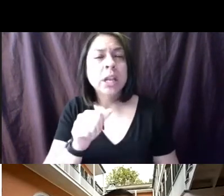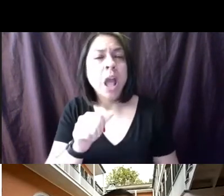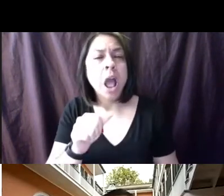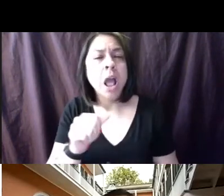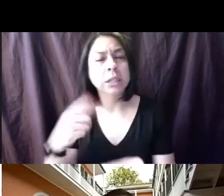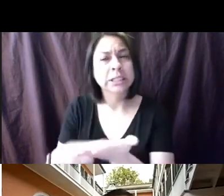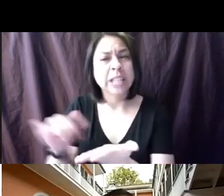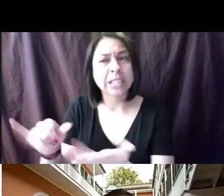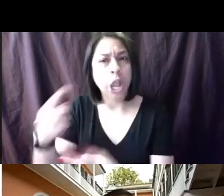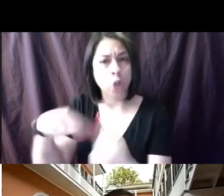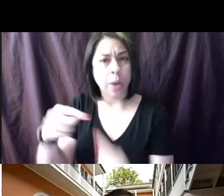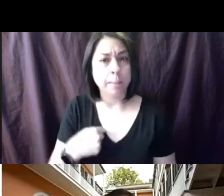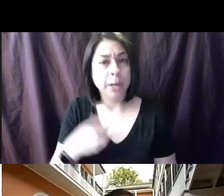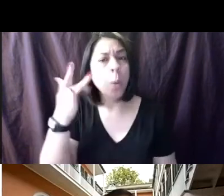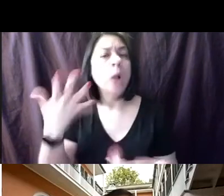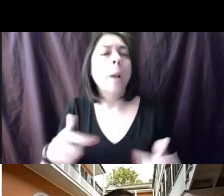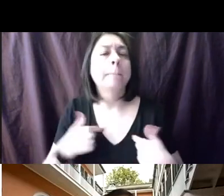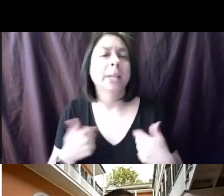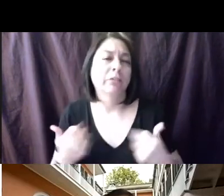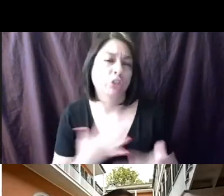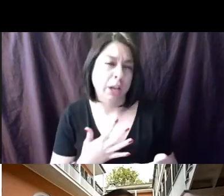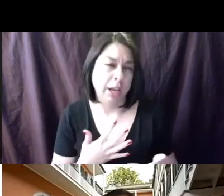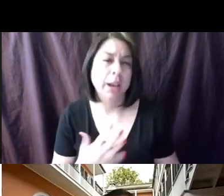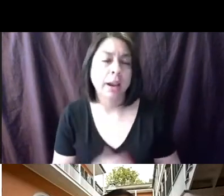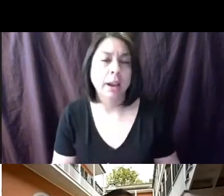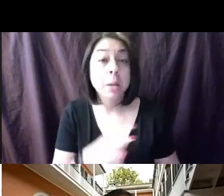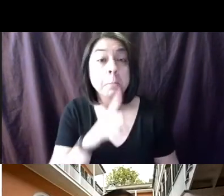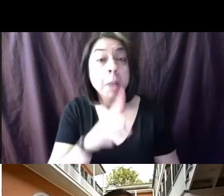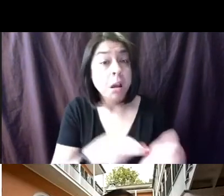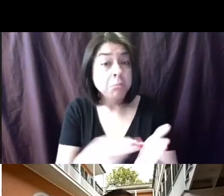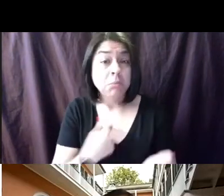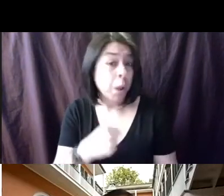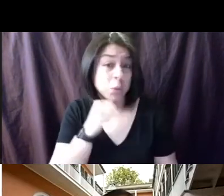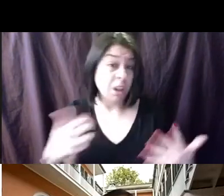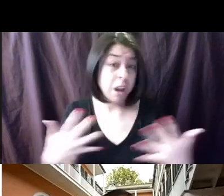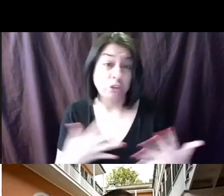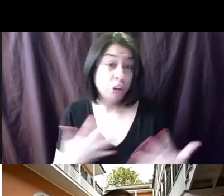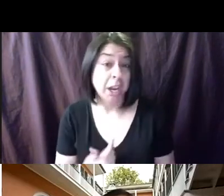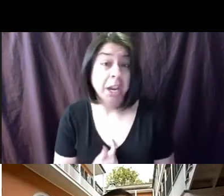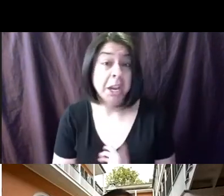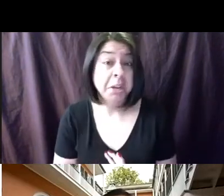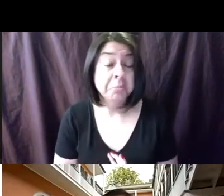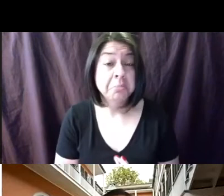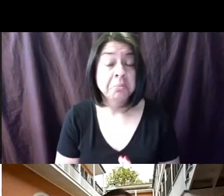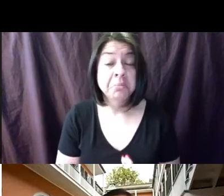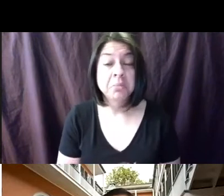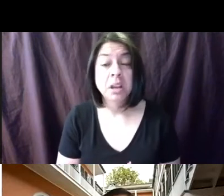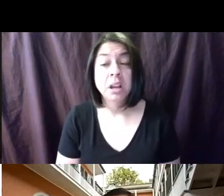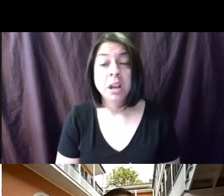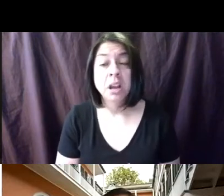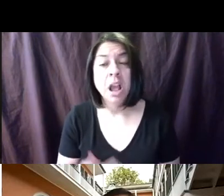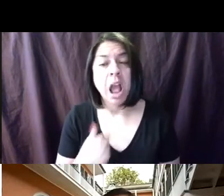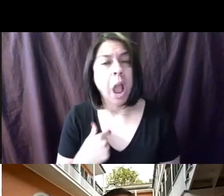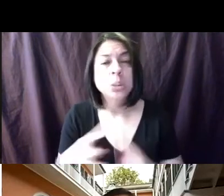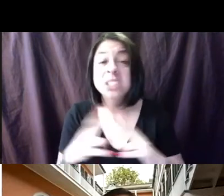that I wouldn't be afraid. And I wasn't afraid, and I really wasn't afraid. And I was